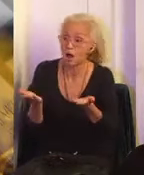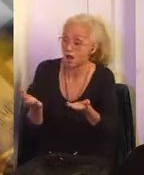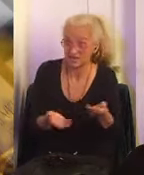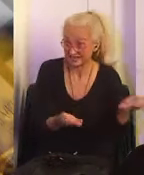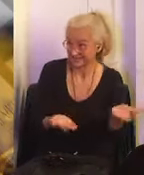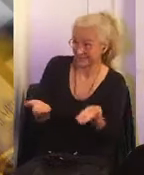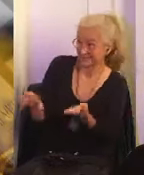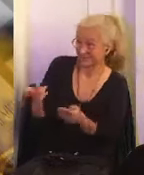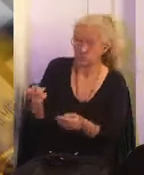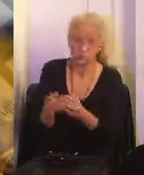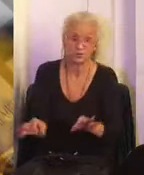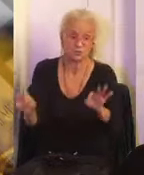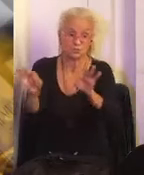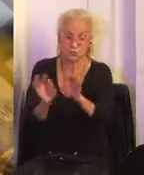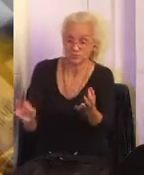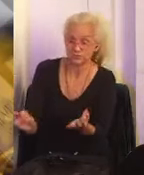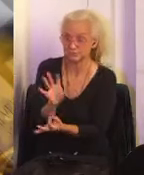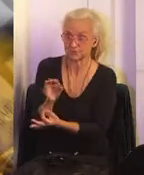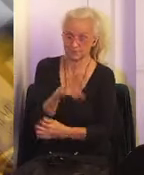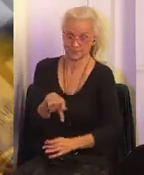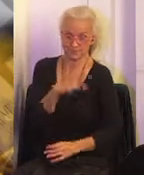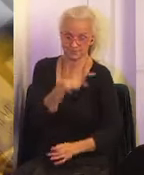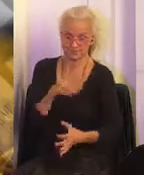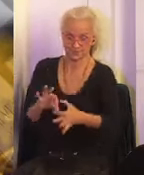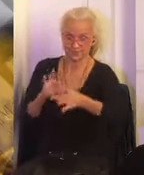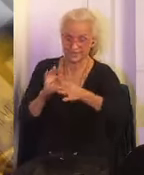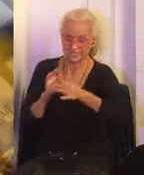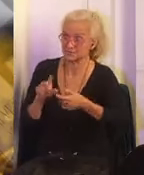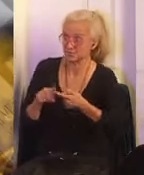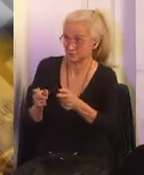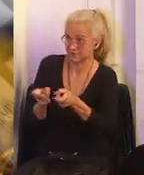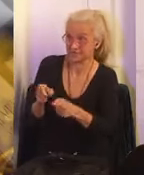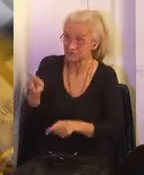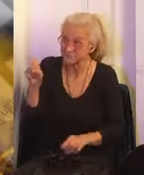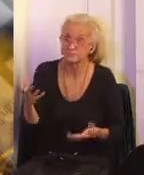you important spiritual and personal relationships to manage?